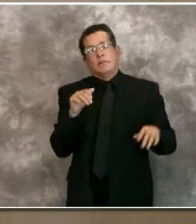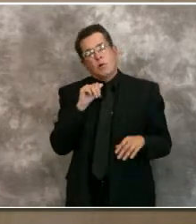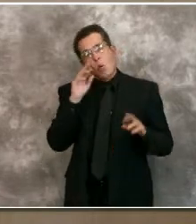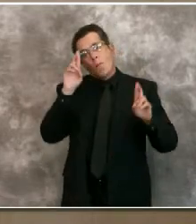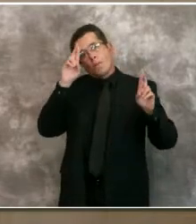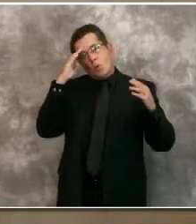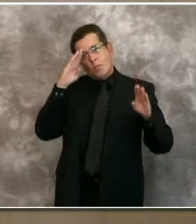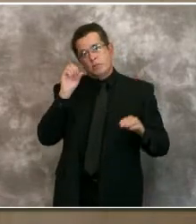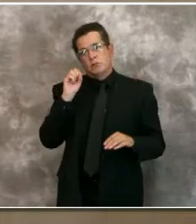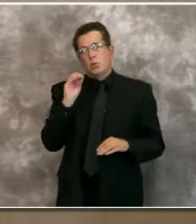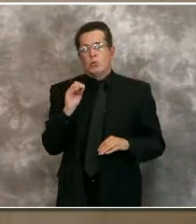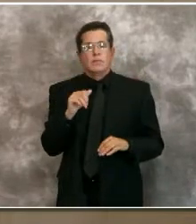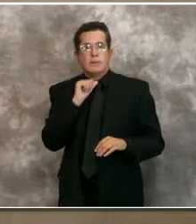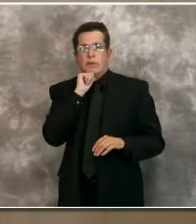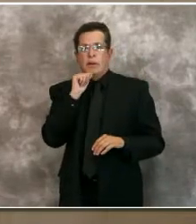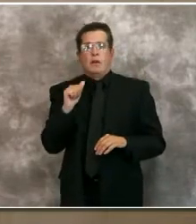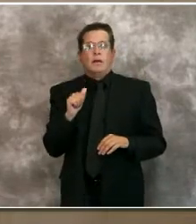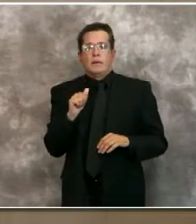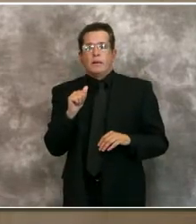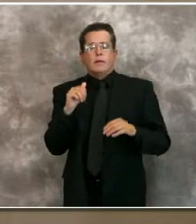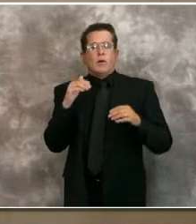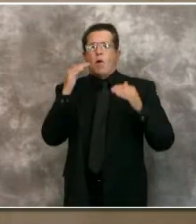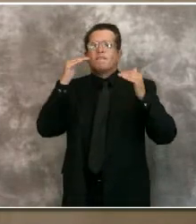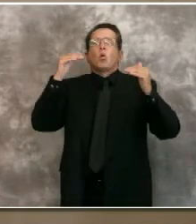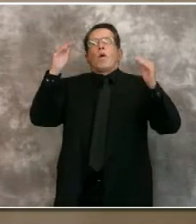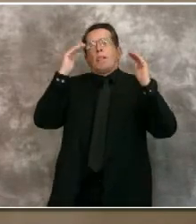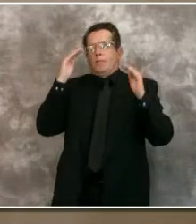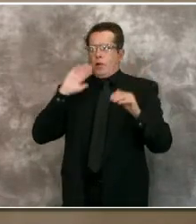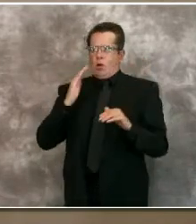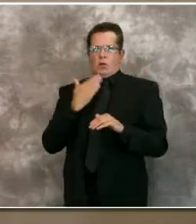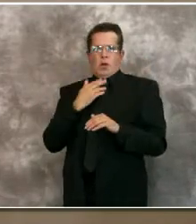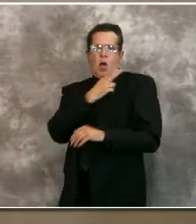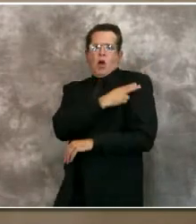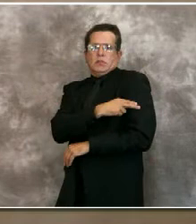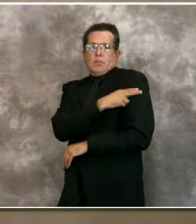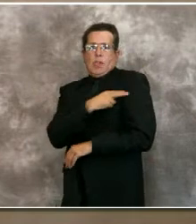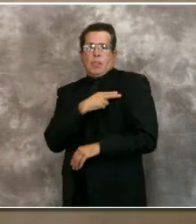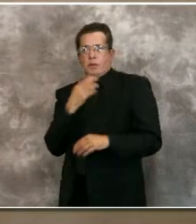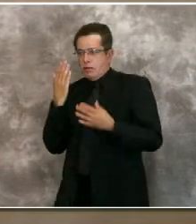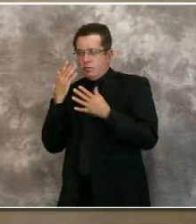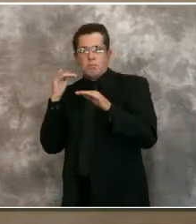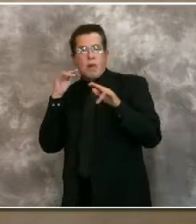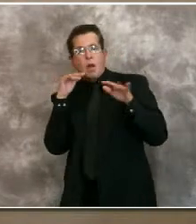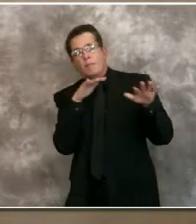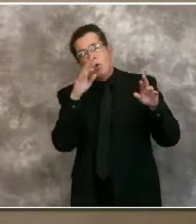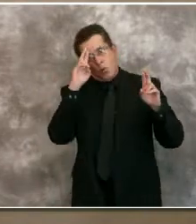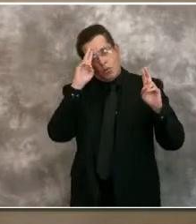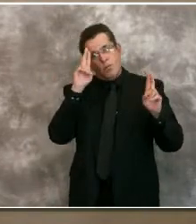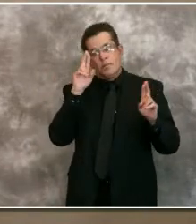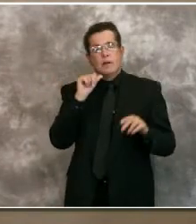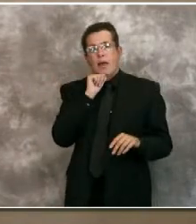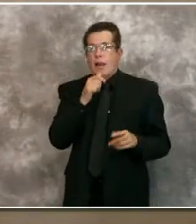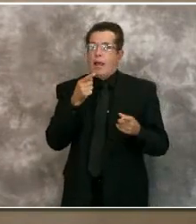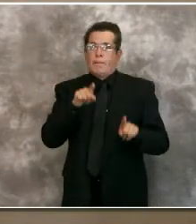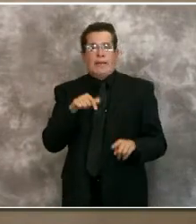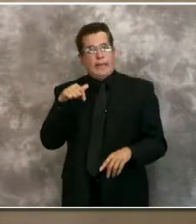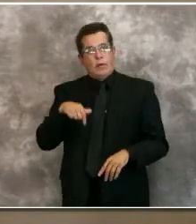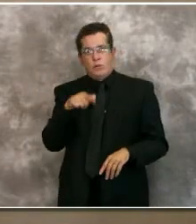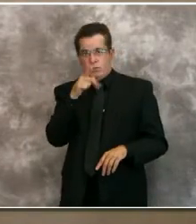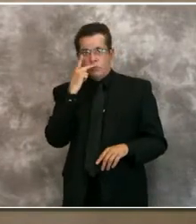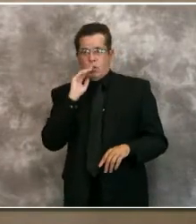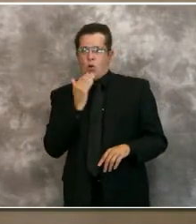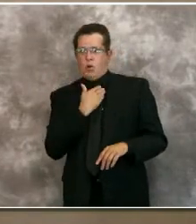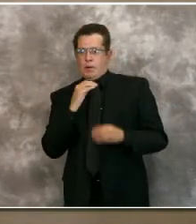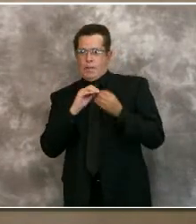impact or exacerbate our local healthcare system. That really is the major issue here. And as you saw from our triggers